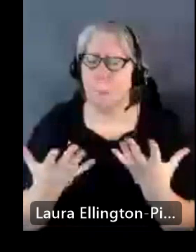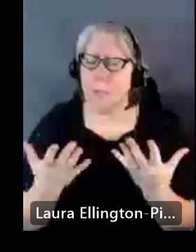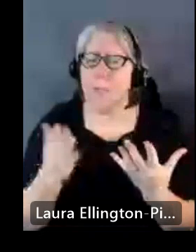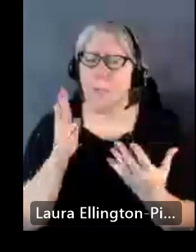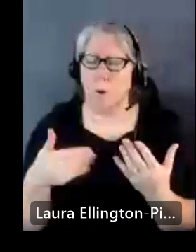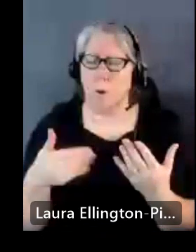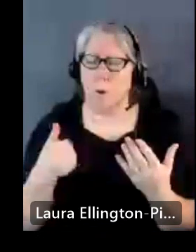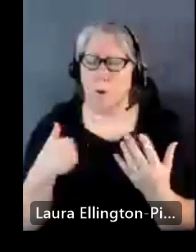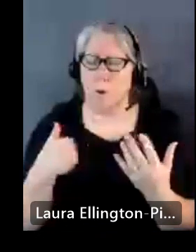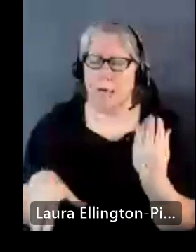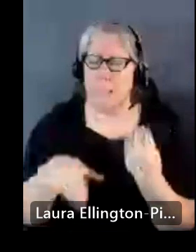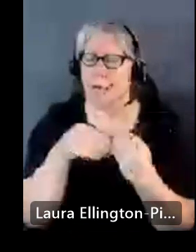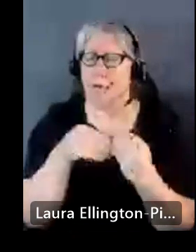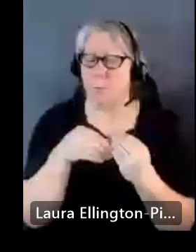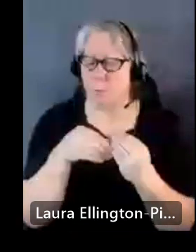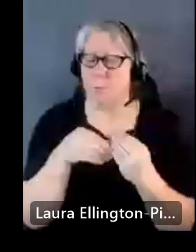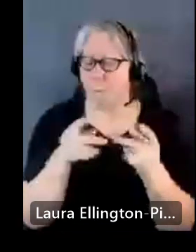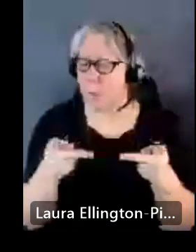attachments,